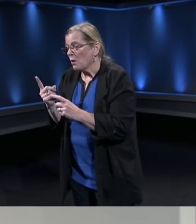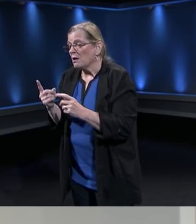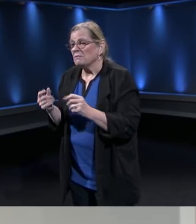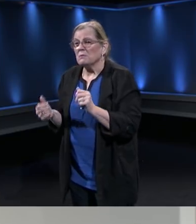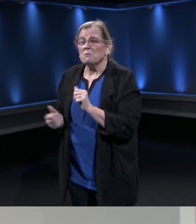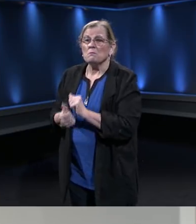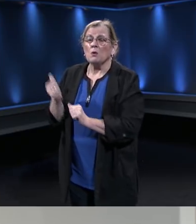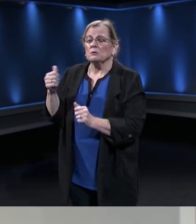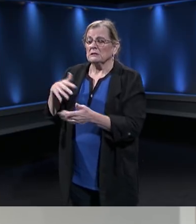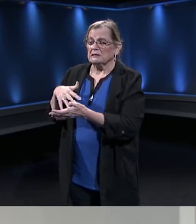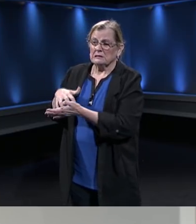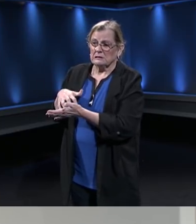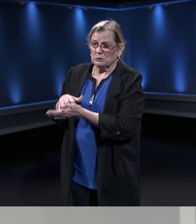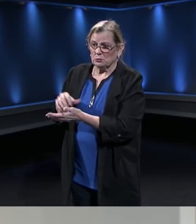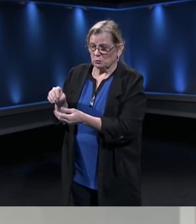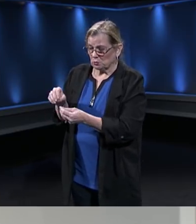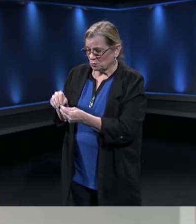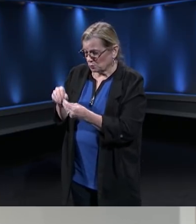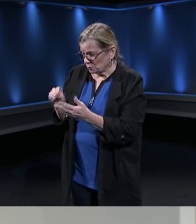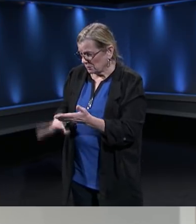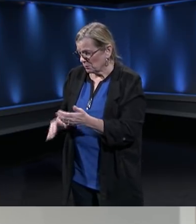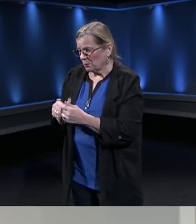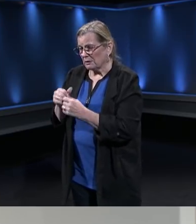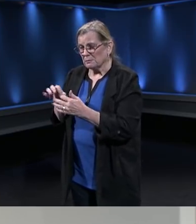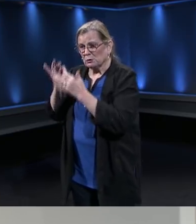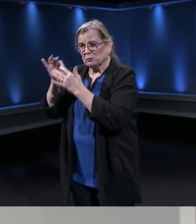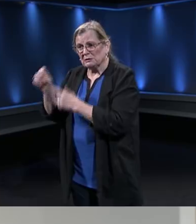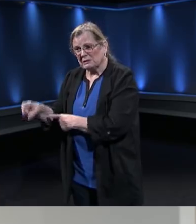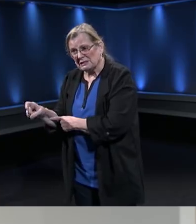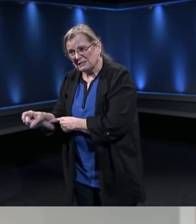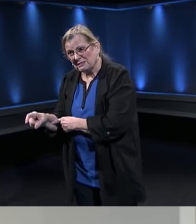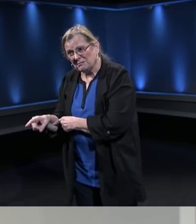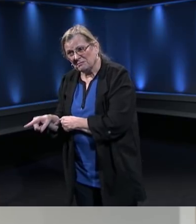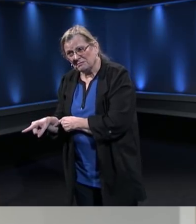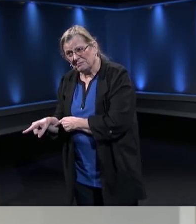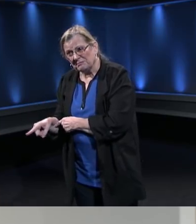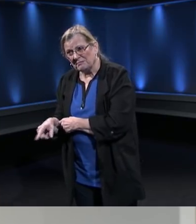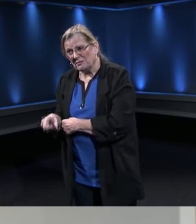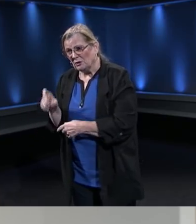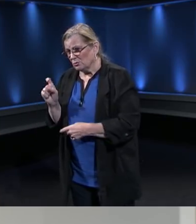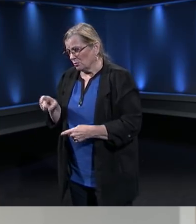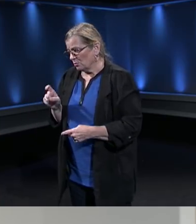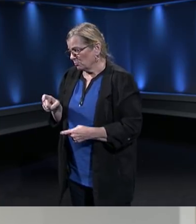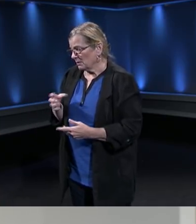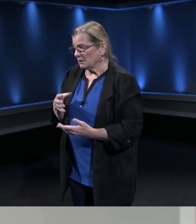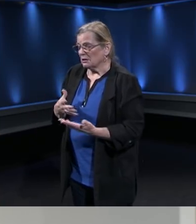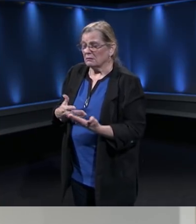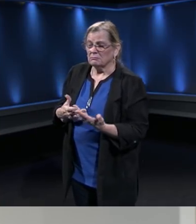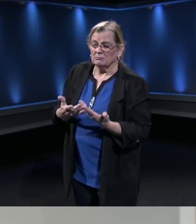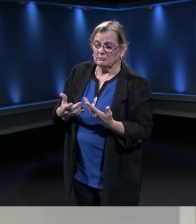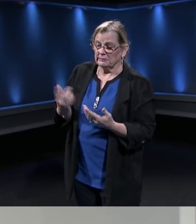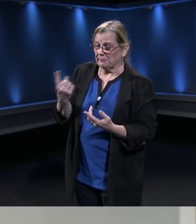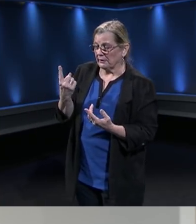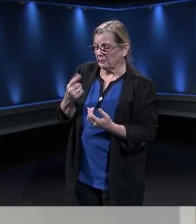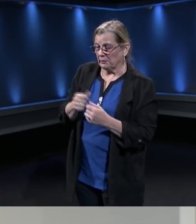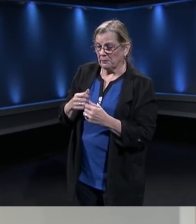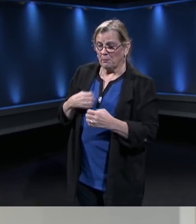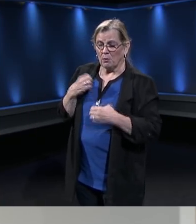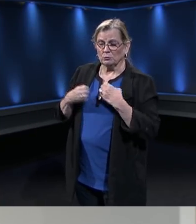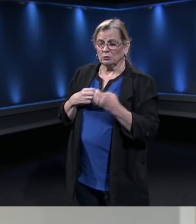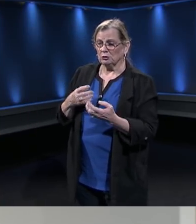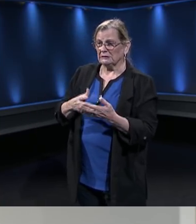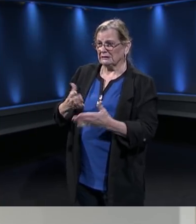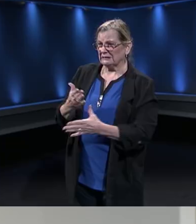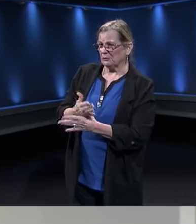first, but some of those cohorts could be a social emotional cohort for kids that need